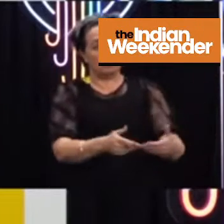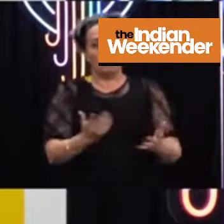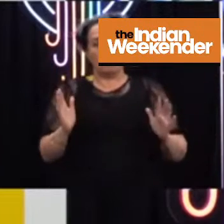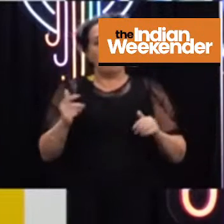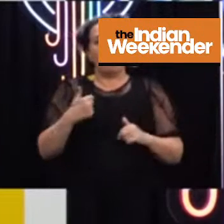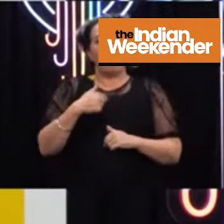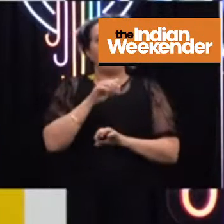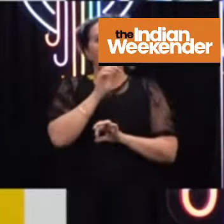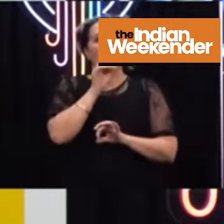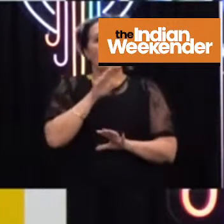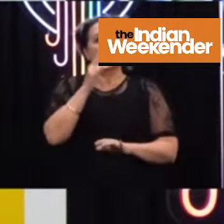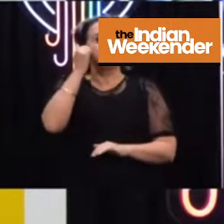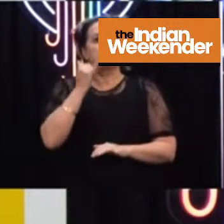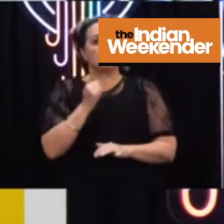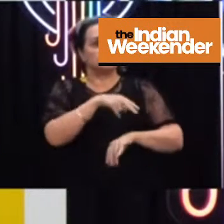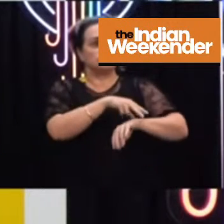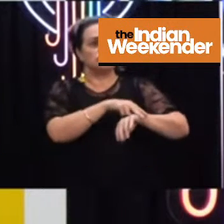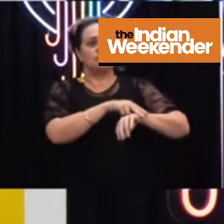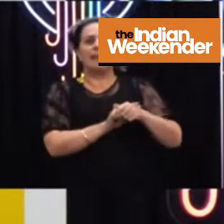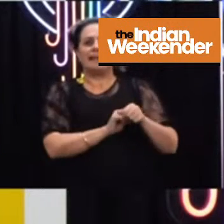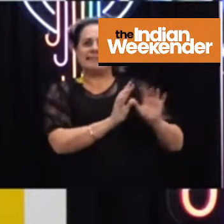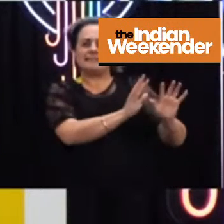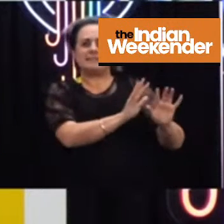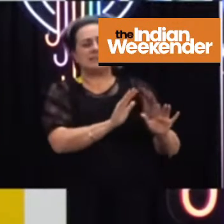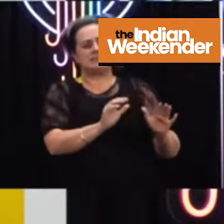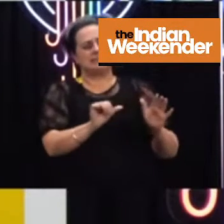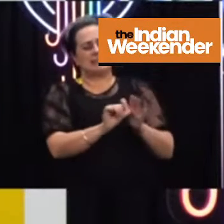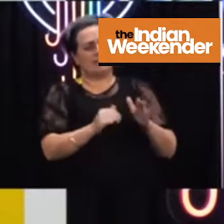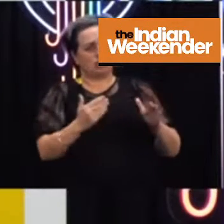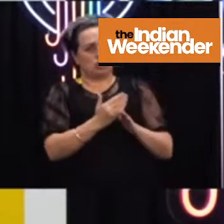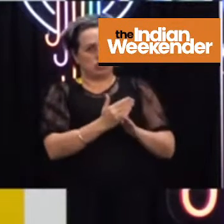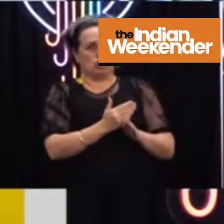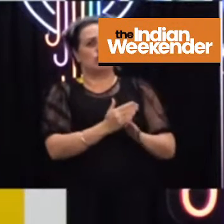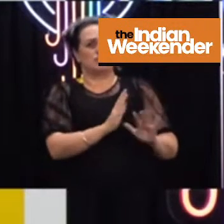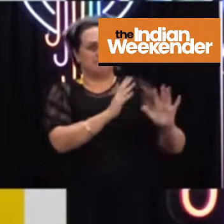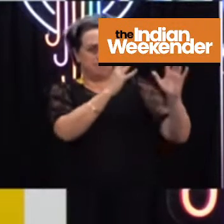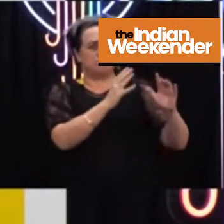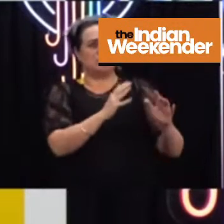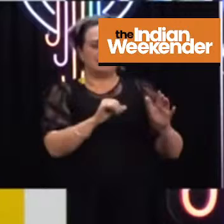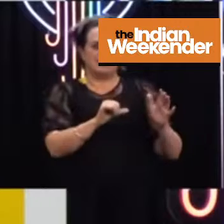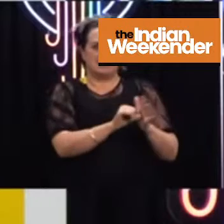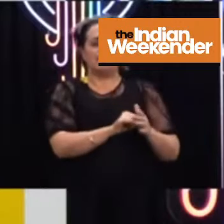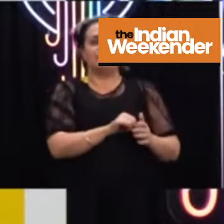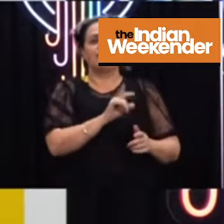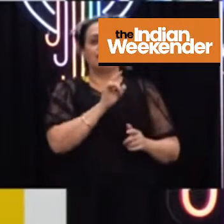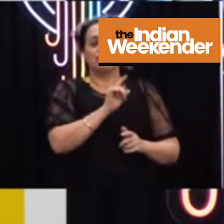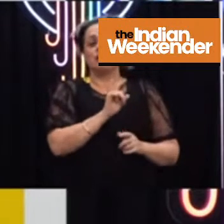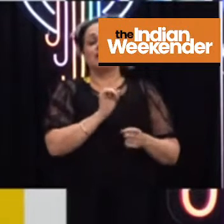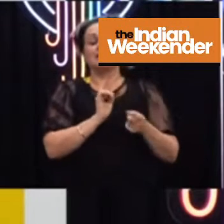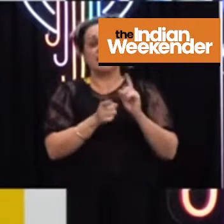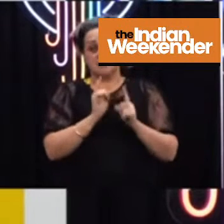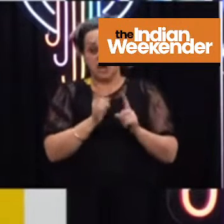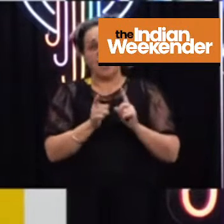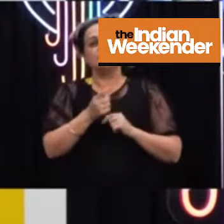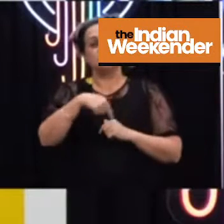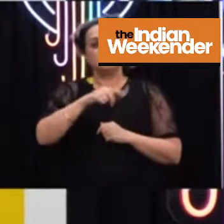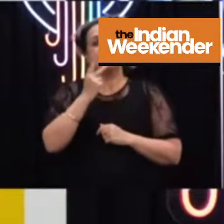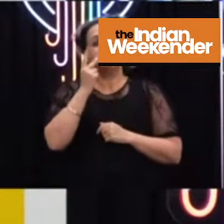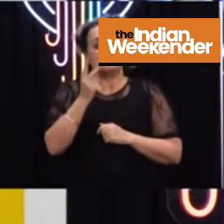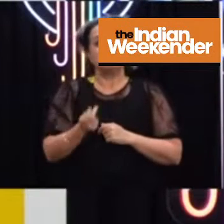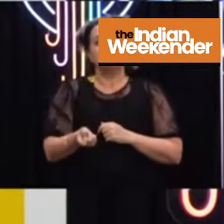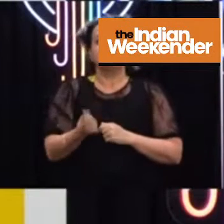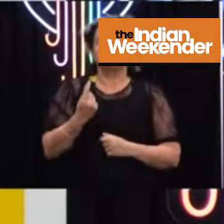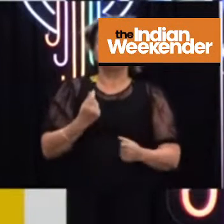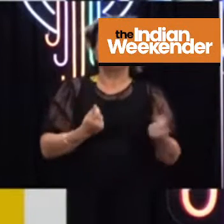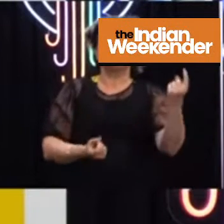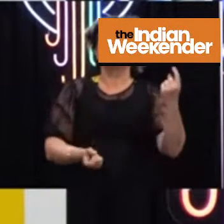the way that police are doing their job. It's their job, and it's a hard job. But look, from time to time, we have seen from time to time